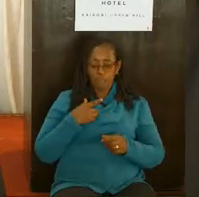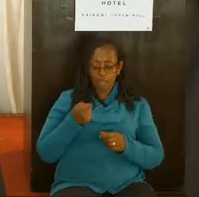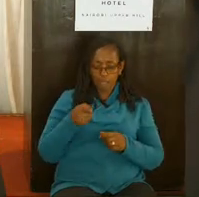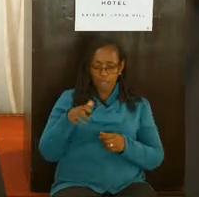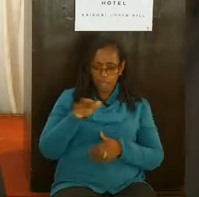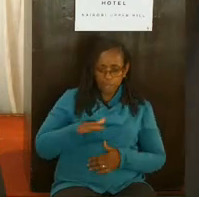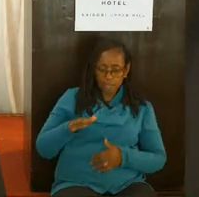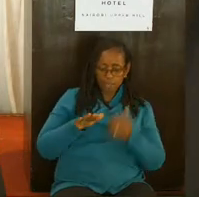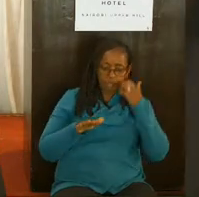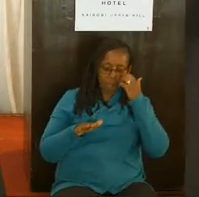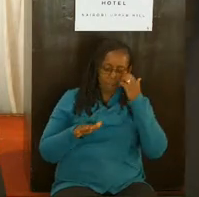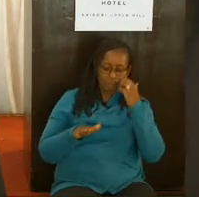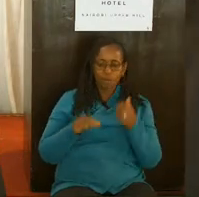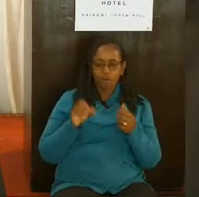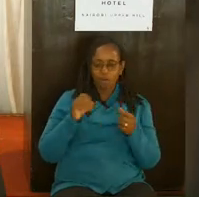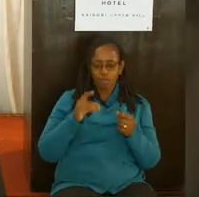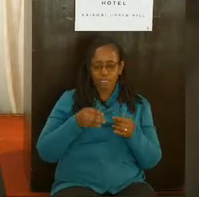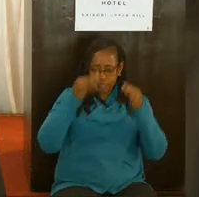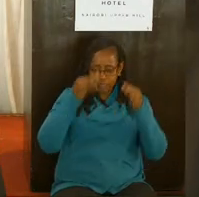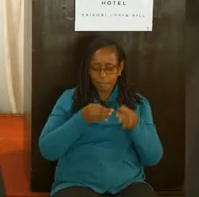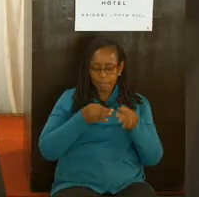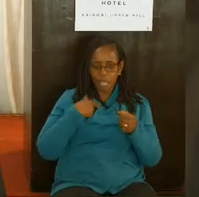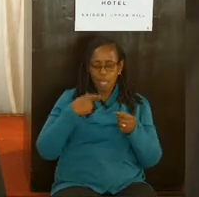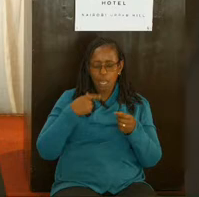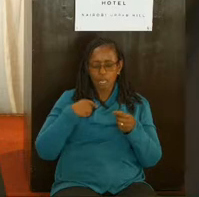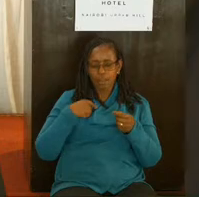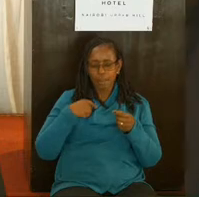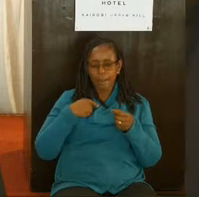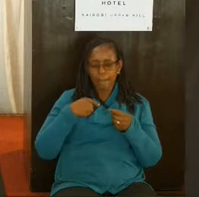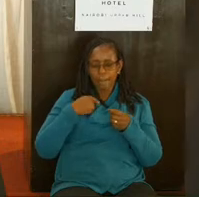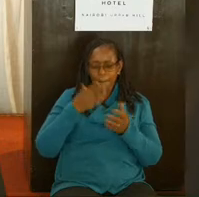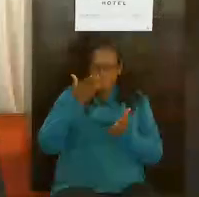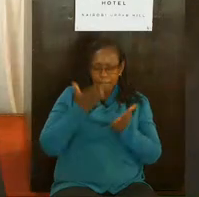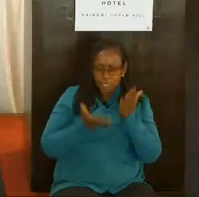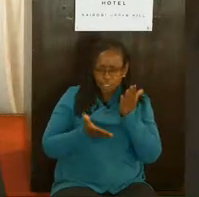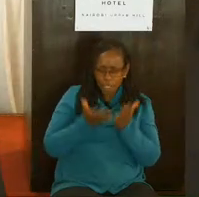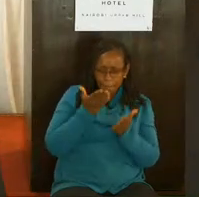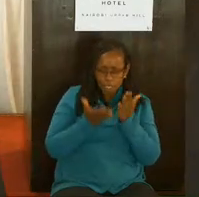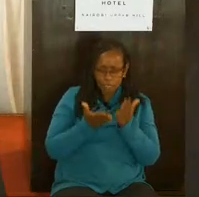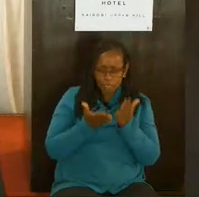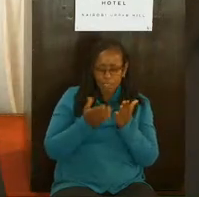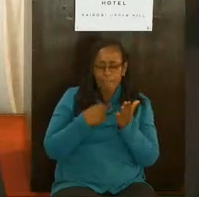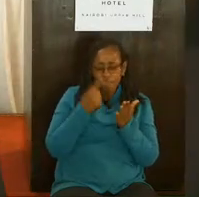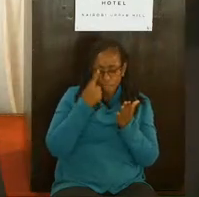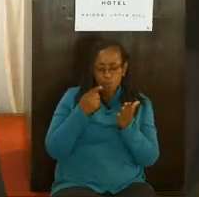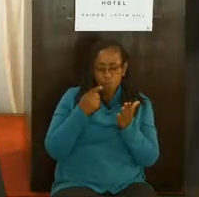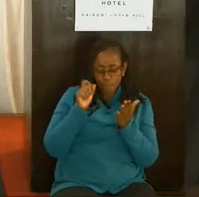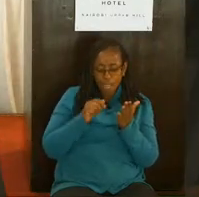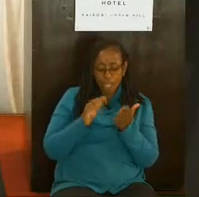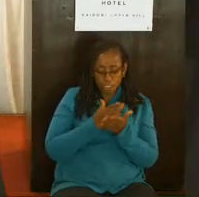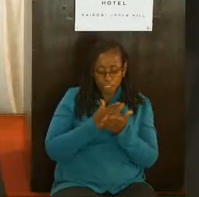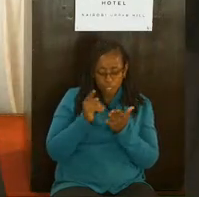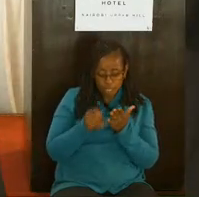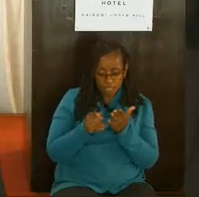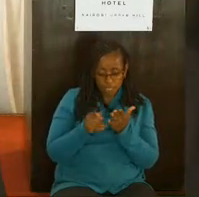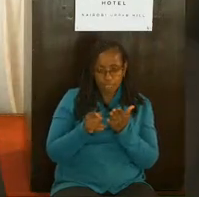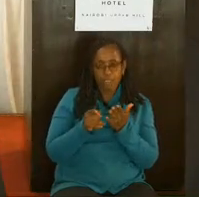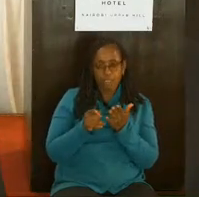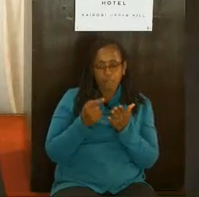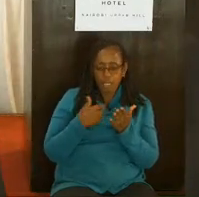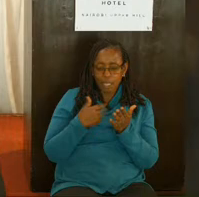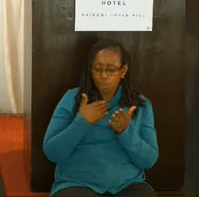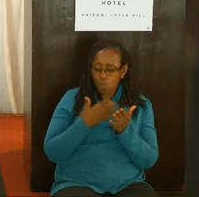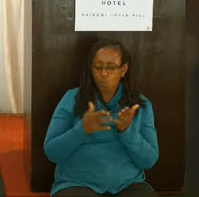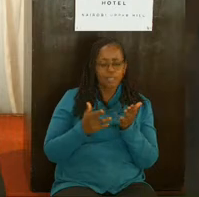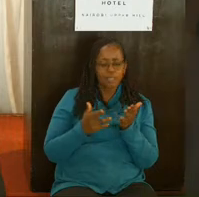determination and measurement um and I think that's something that we can you know share and we don't want to repeat the